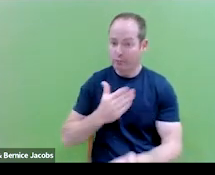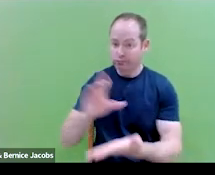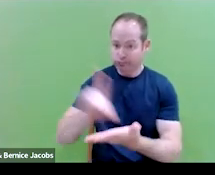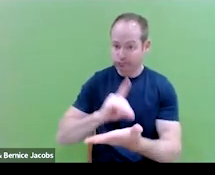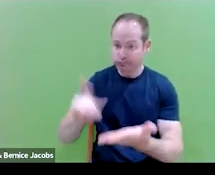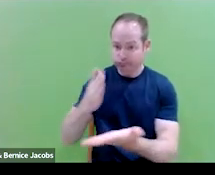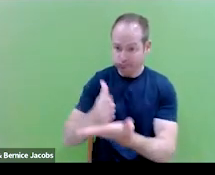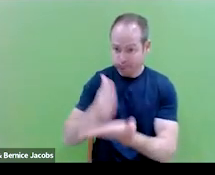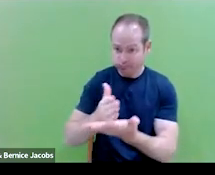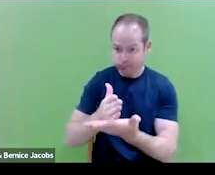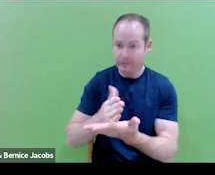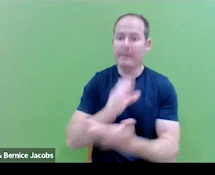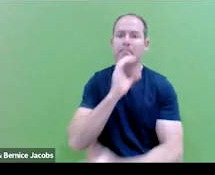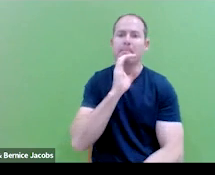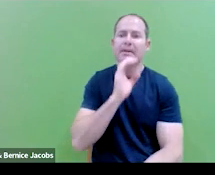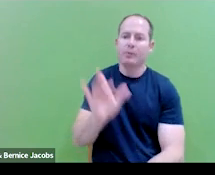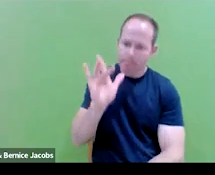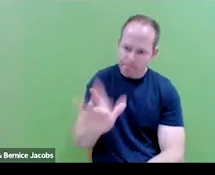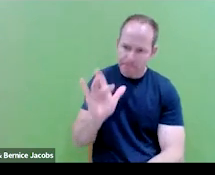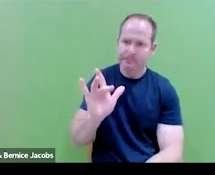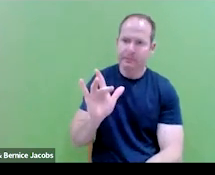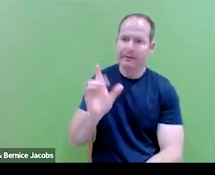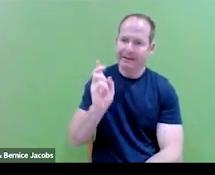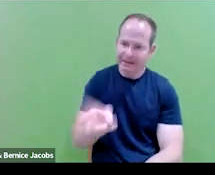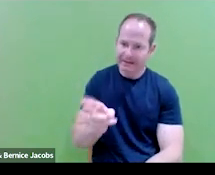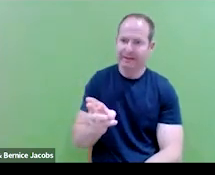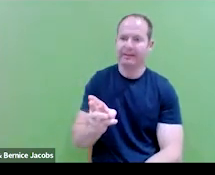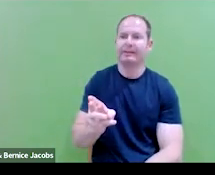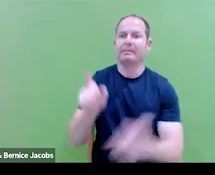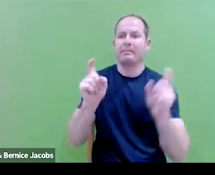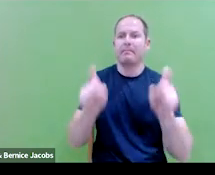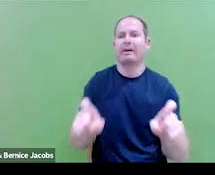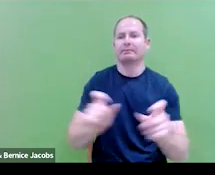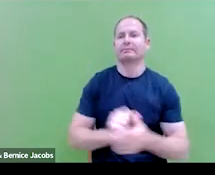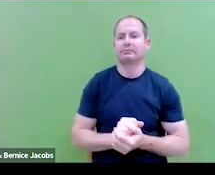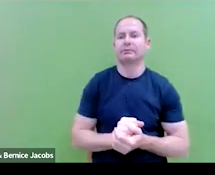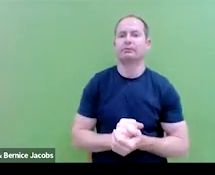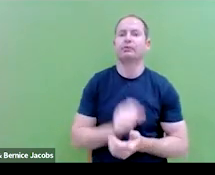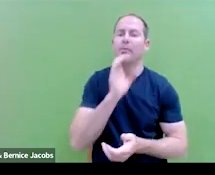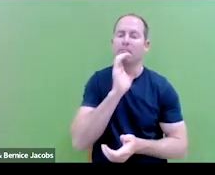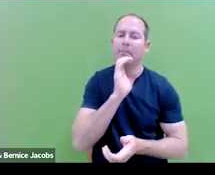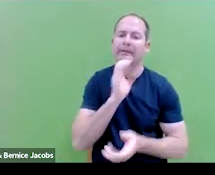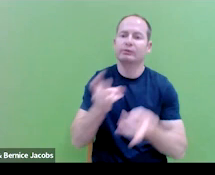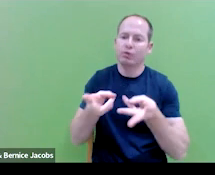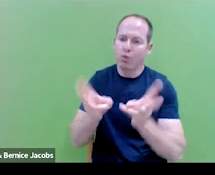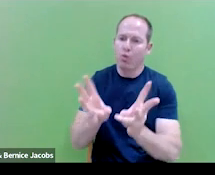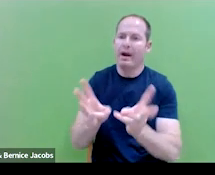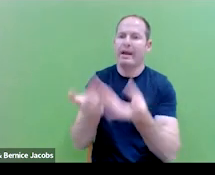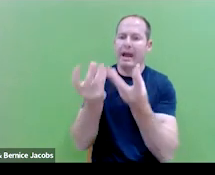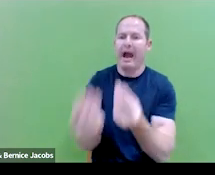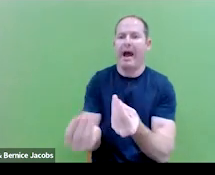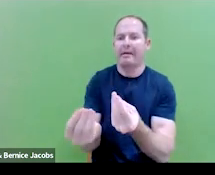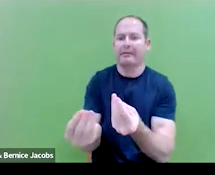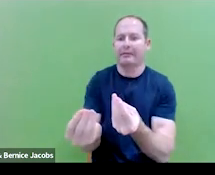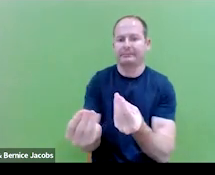Please confirm that you're putting this in the trash. So that is a tolerance for error that's built in to a lot of the online functionality that we